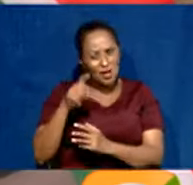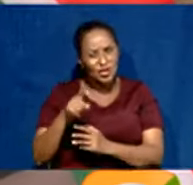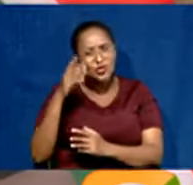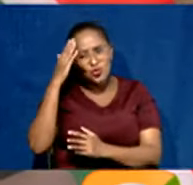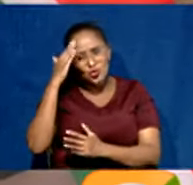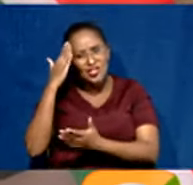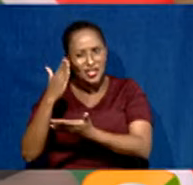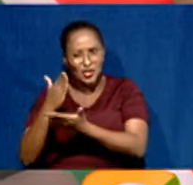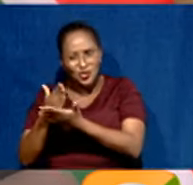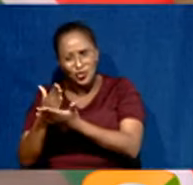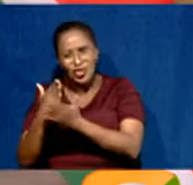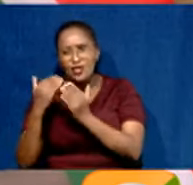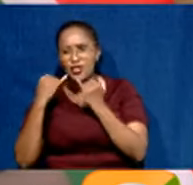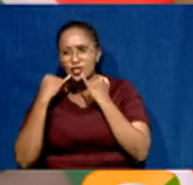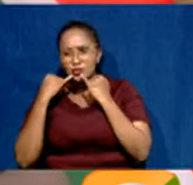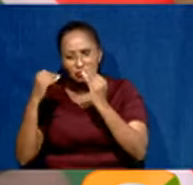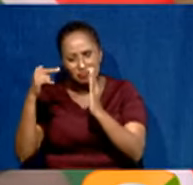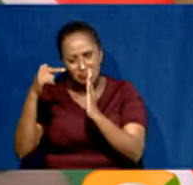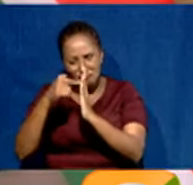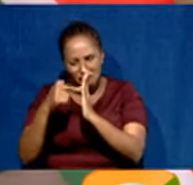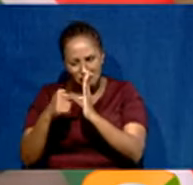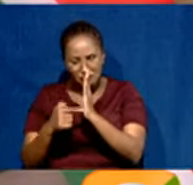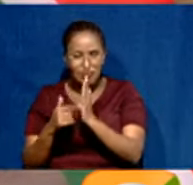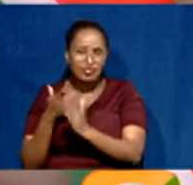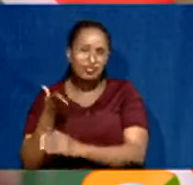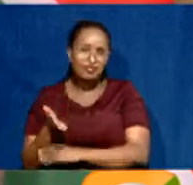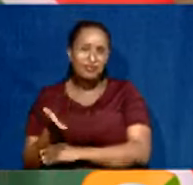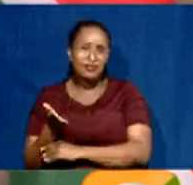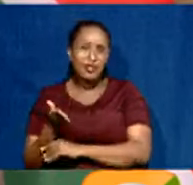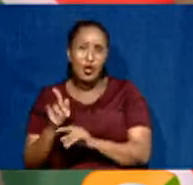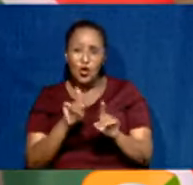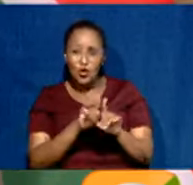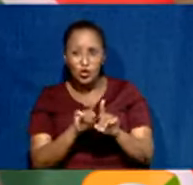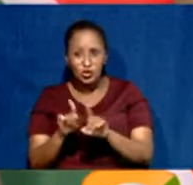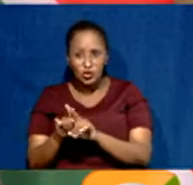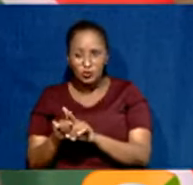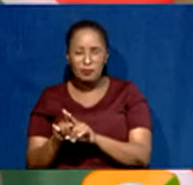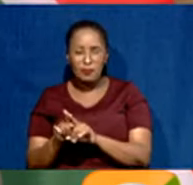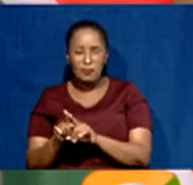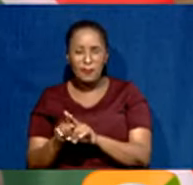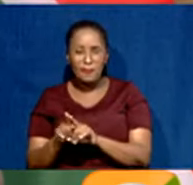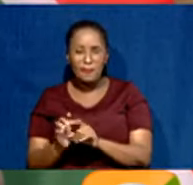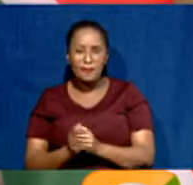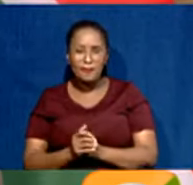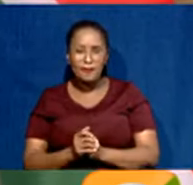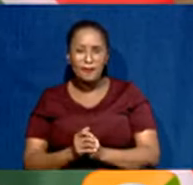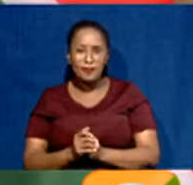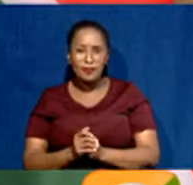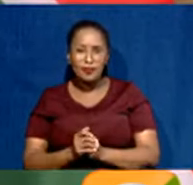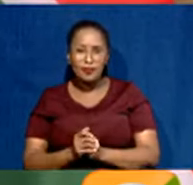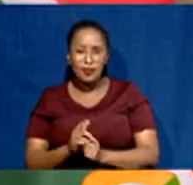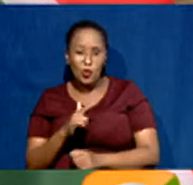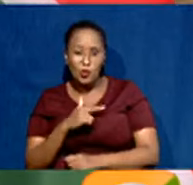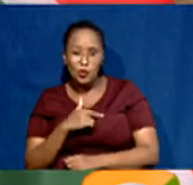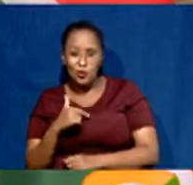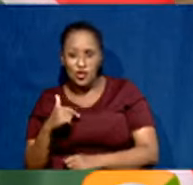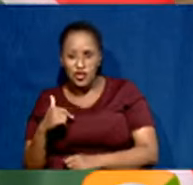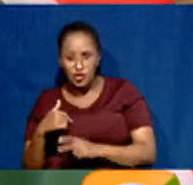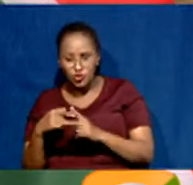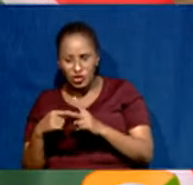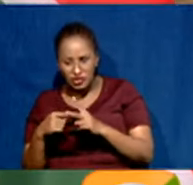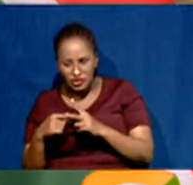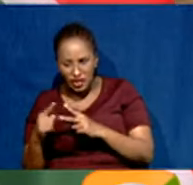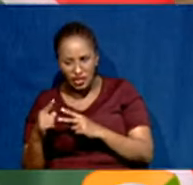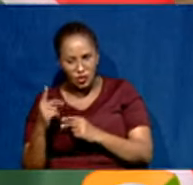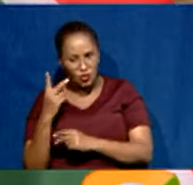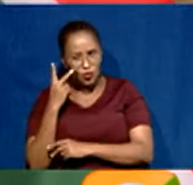that into the equation. Right? And secondly, we are beginning